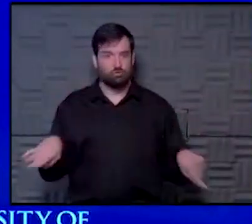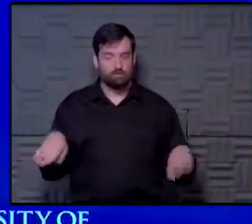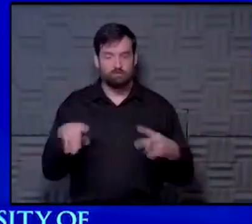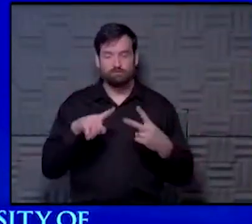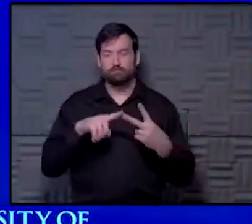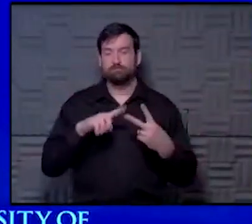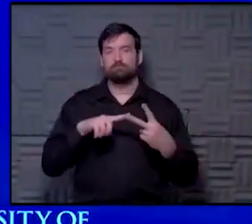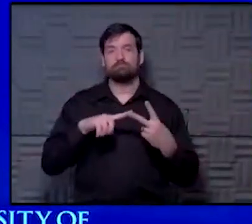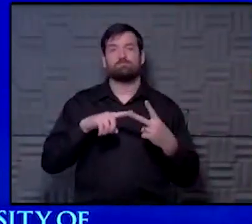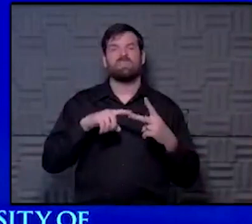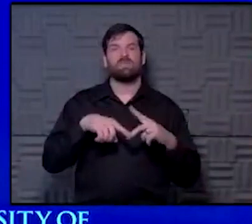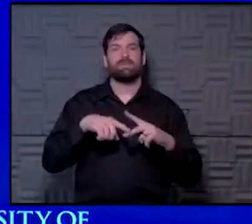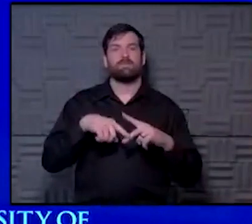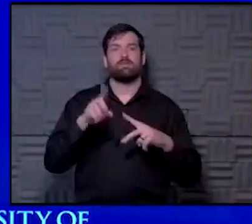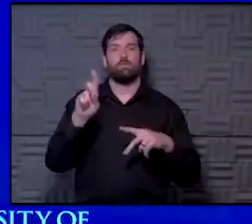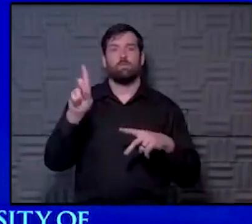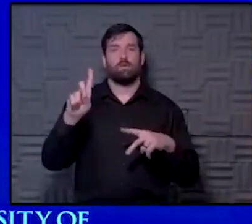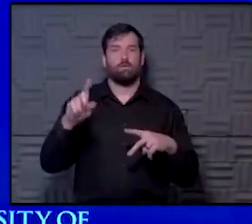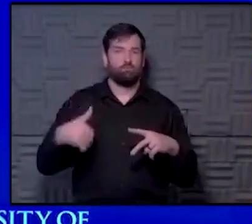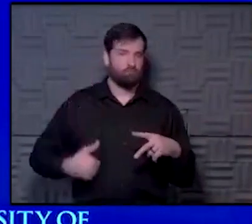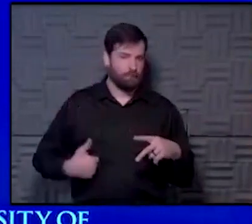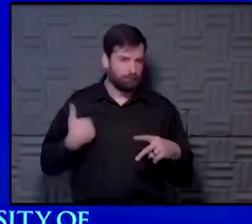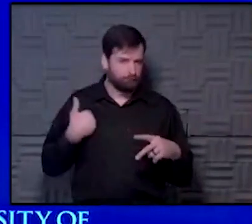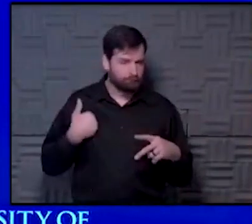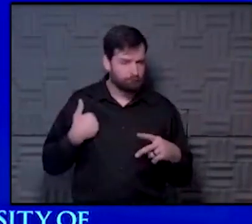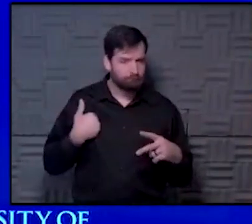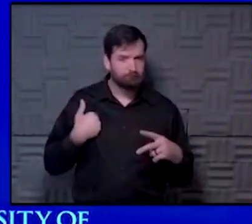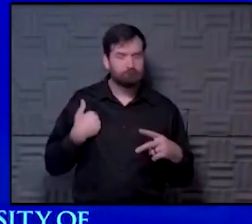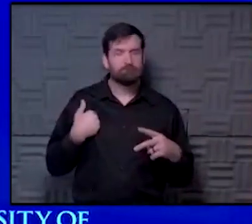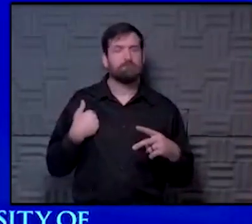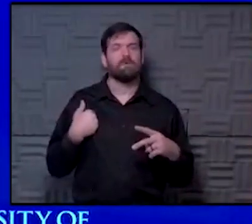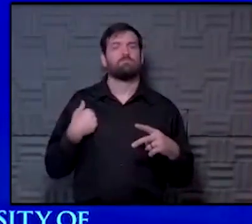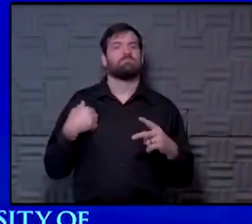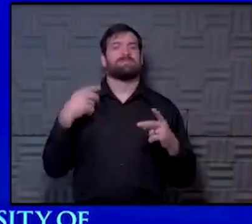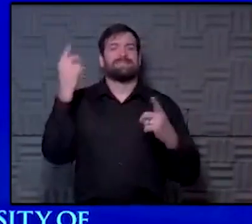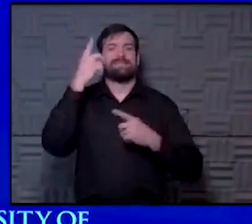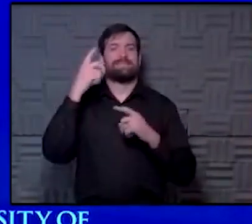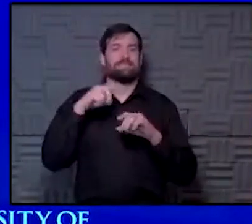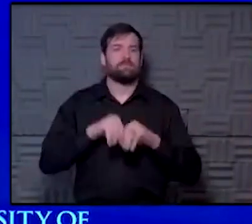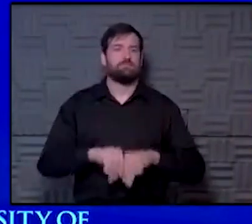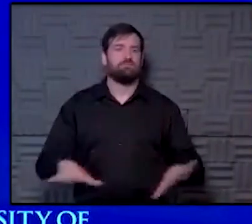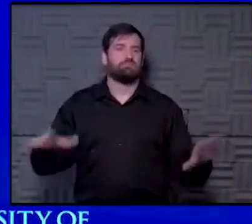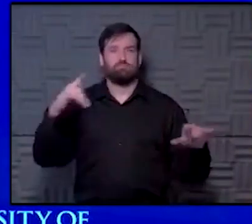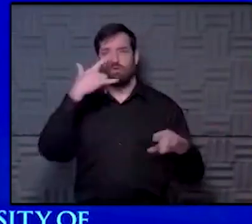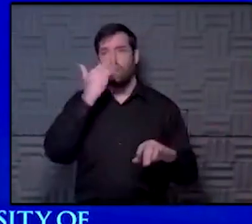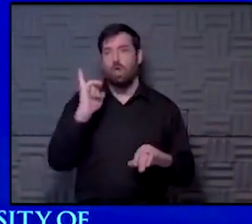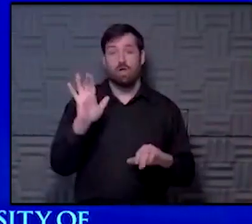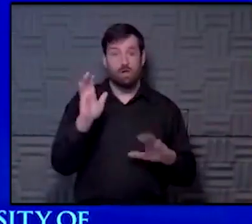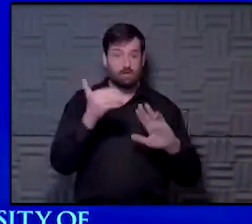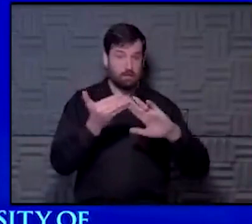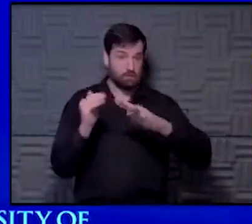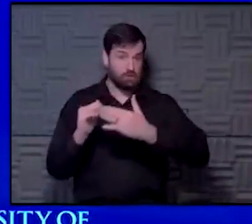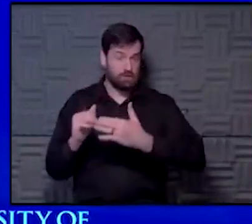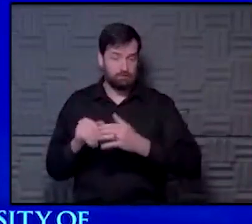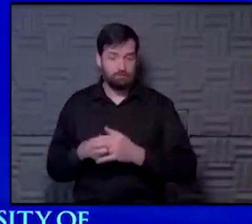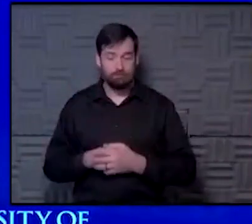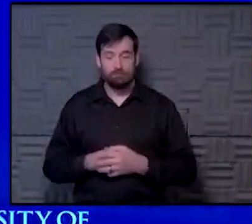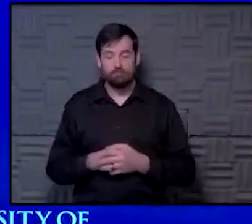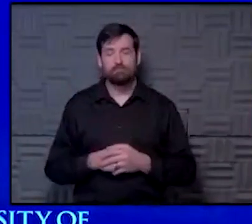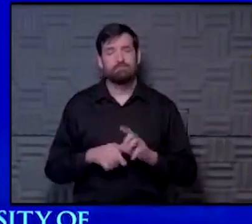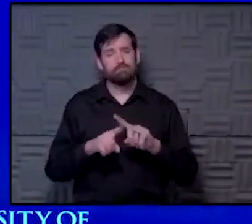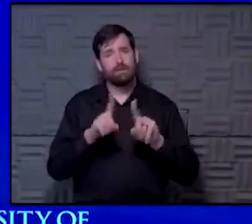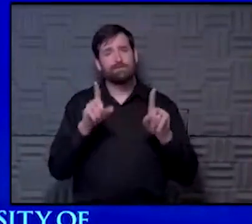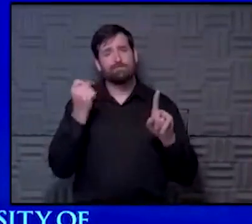on where those grandchildren are from and what the disease transmission looks like in their community. But